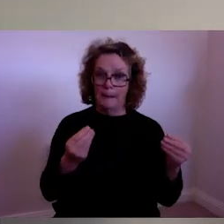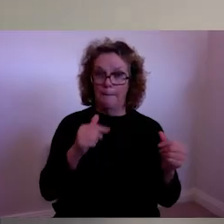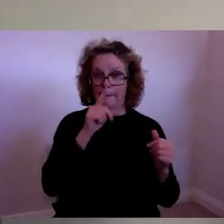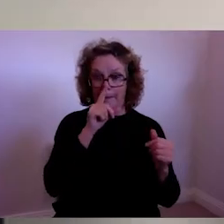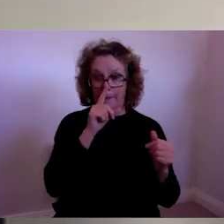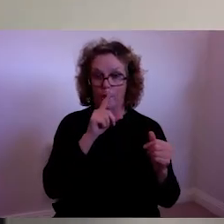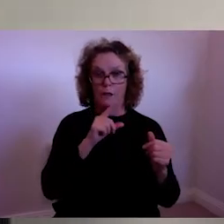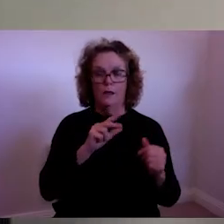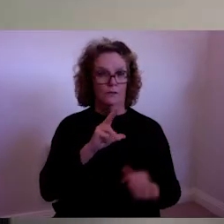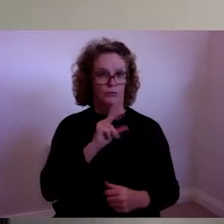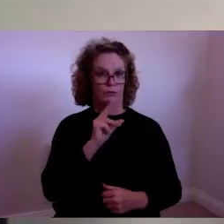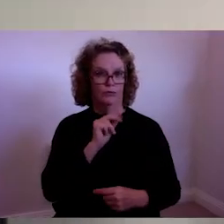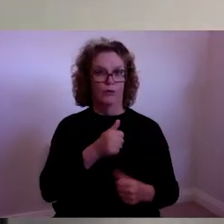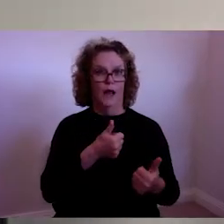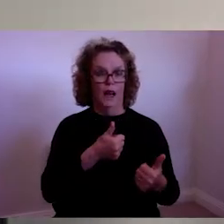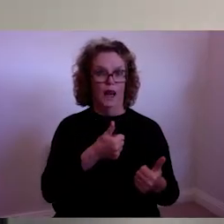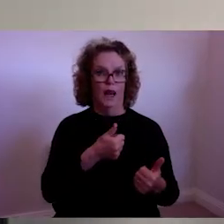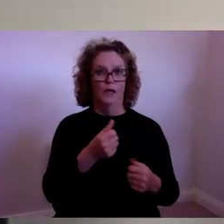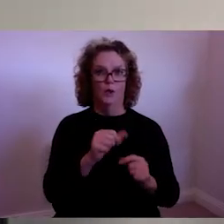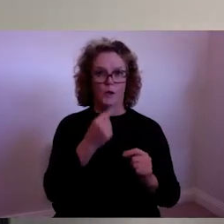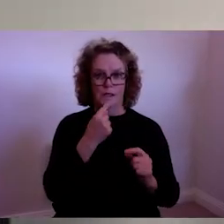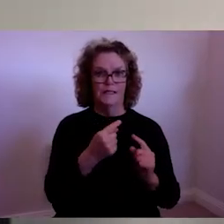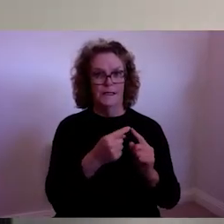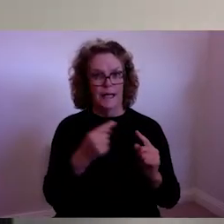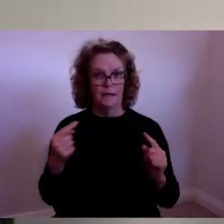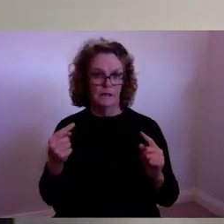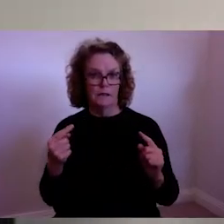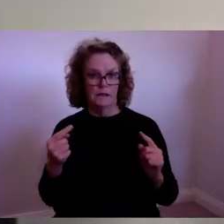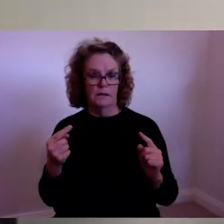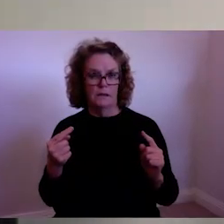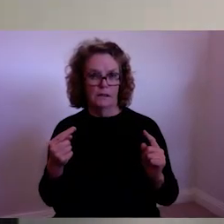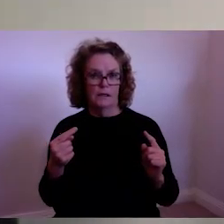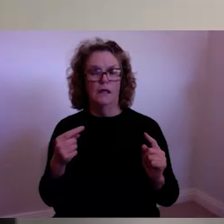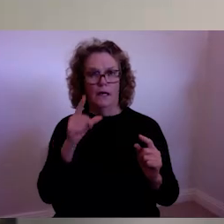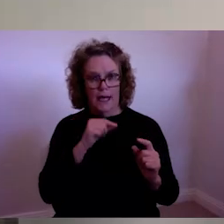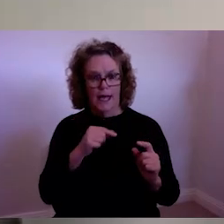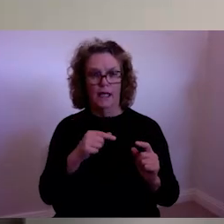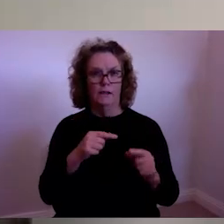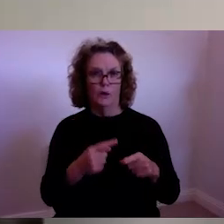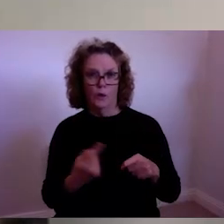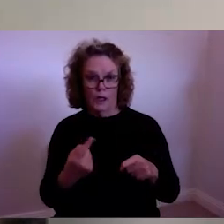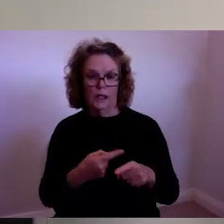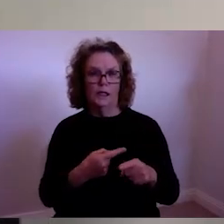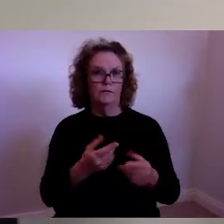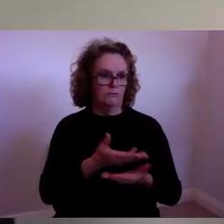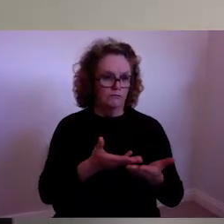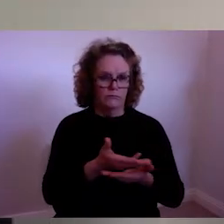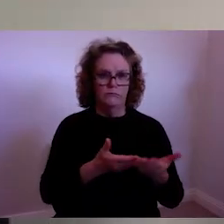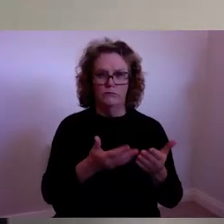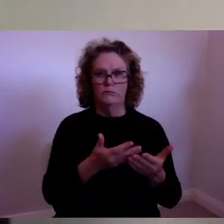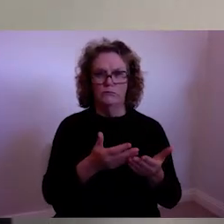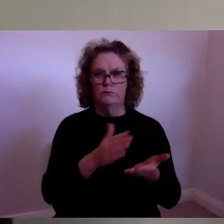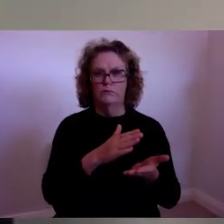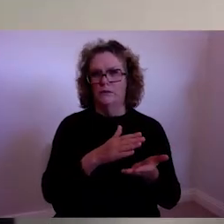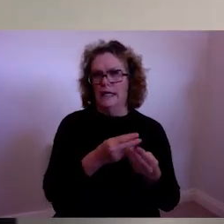speak well with sentences and can really converse quickly and very easily with